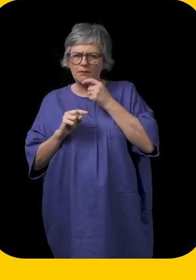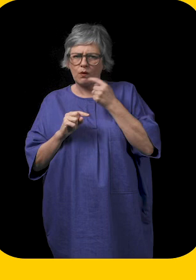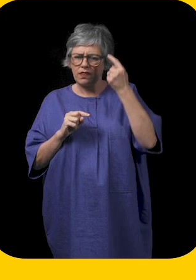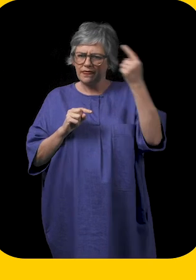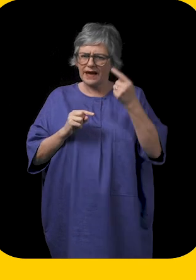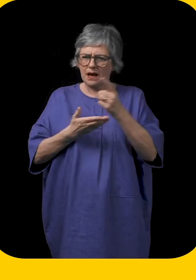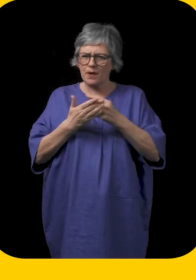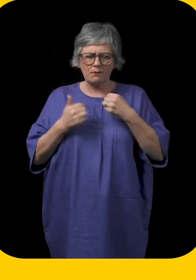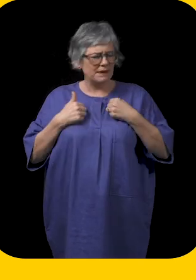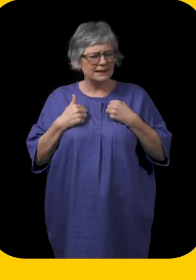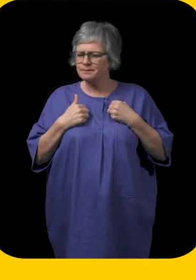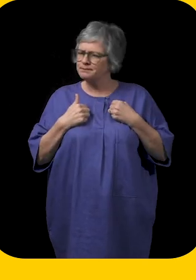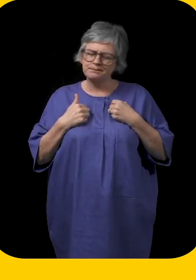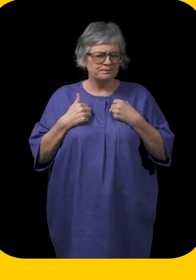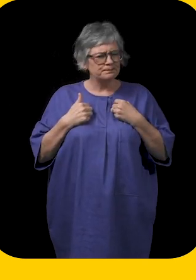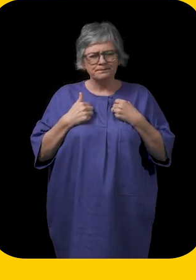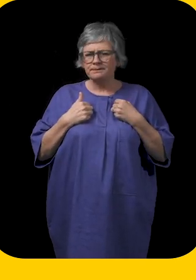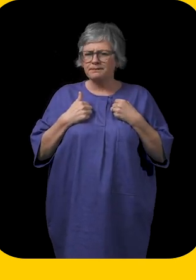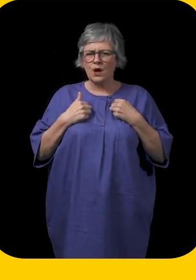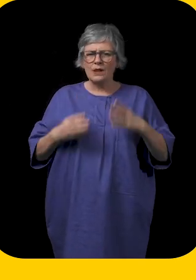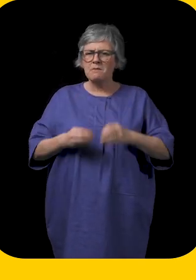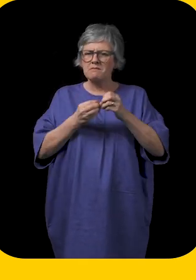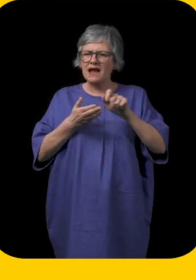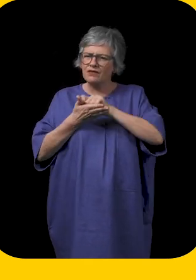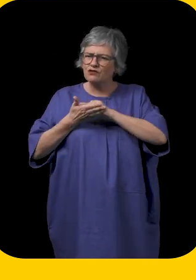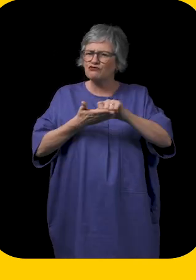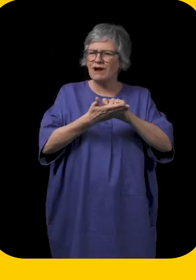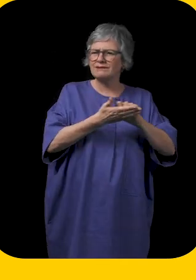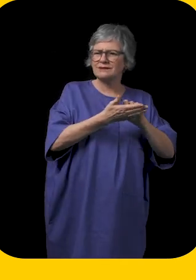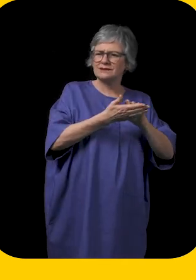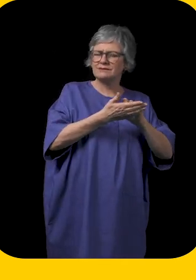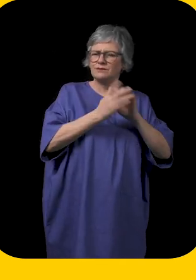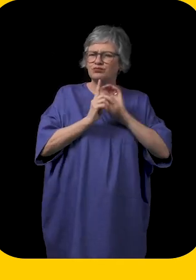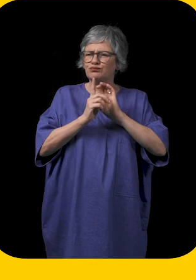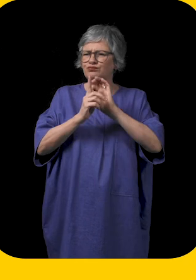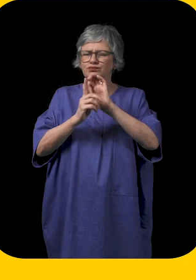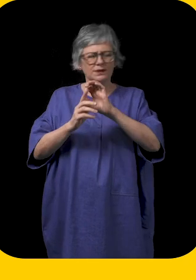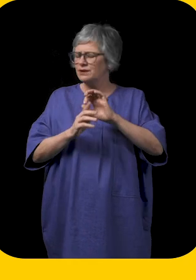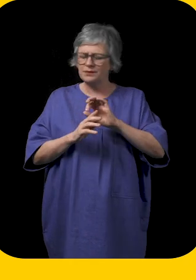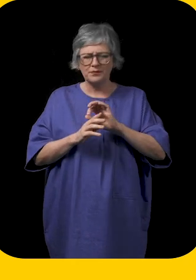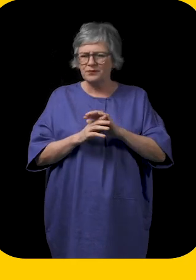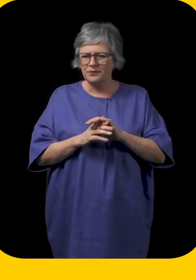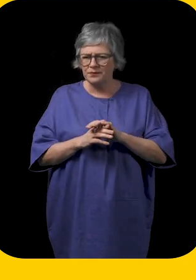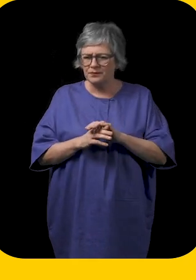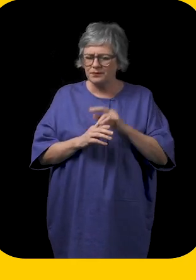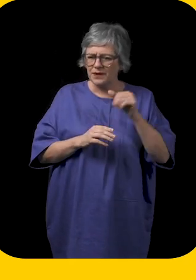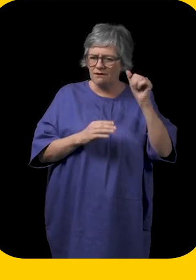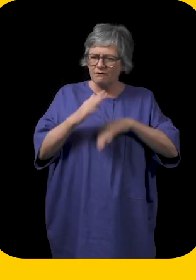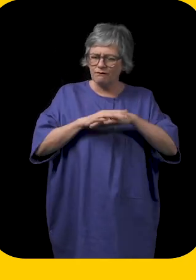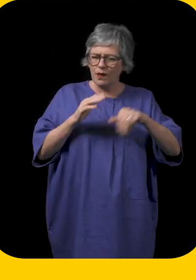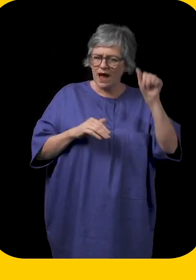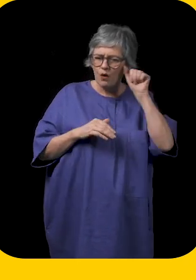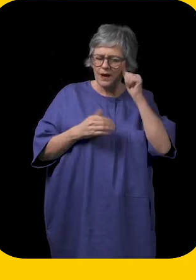think, what will people think of me and all that, I don't think it will make the writing very self-conscious. So